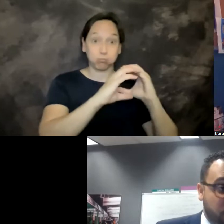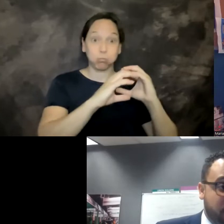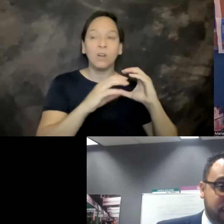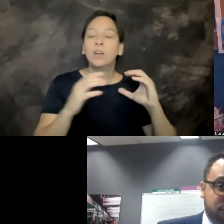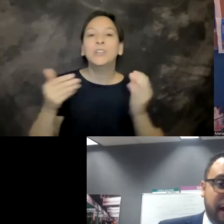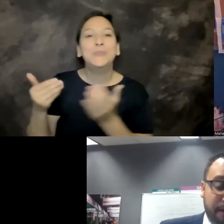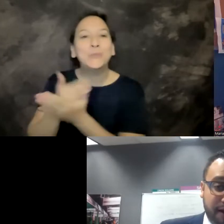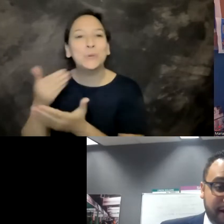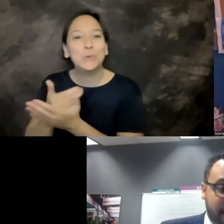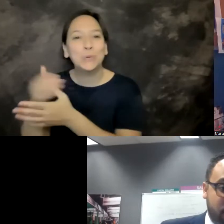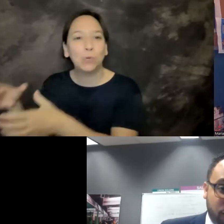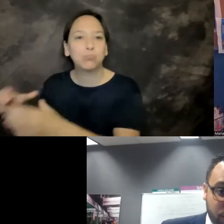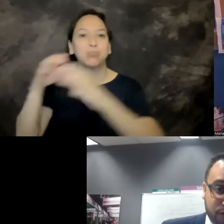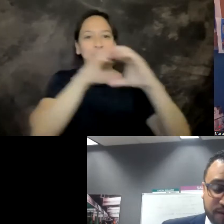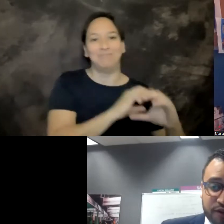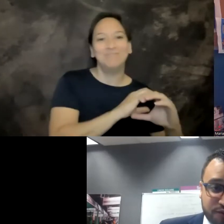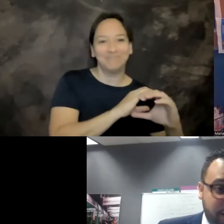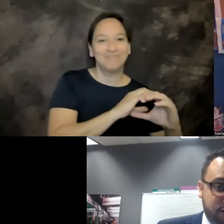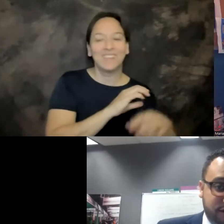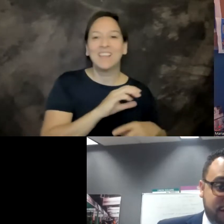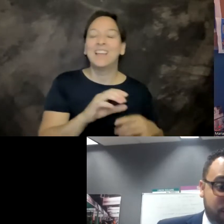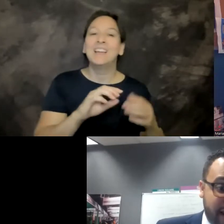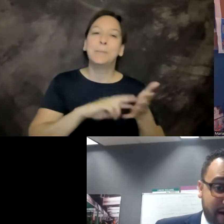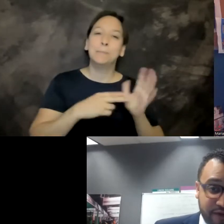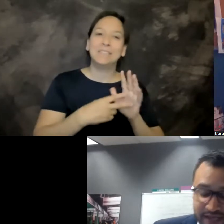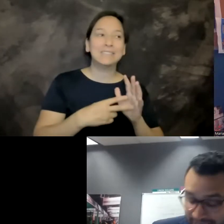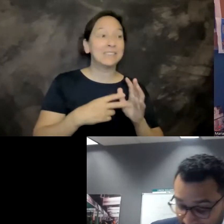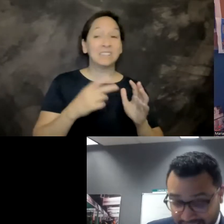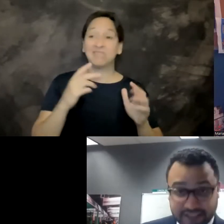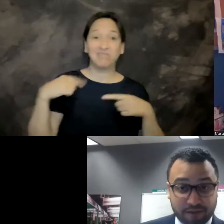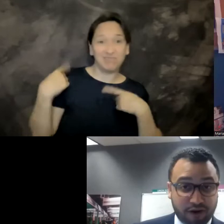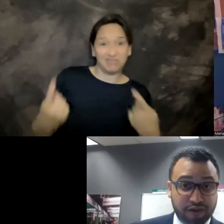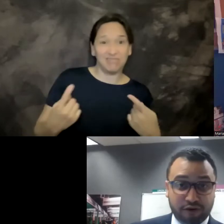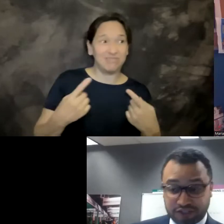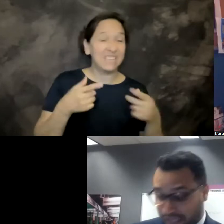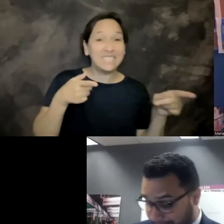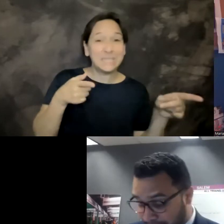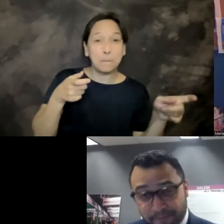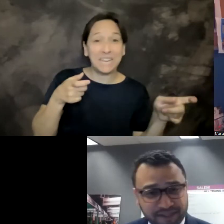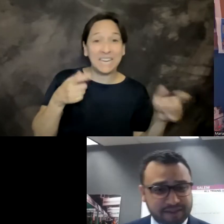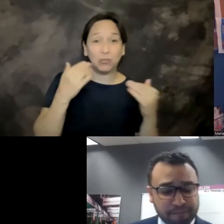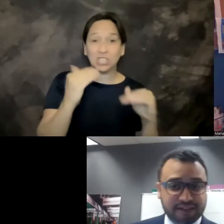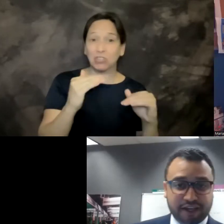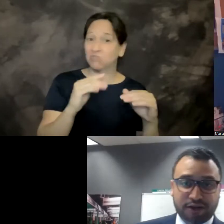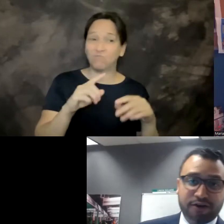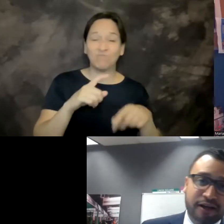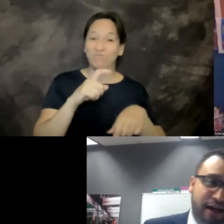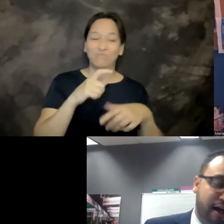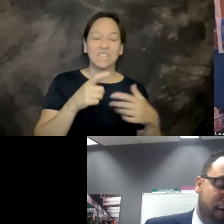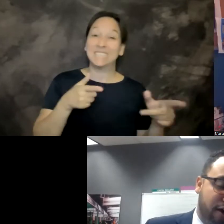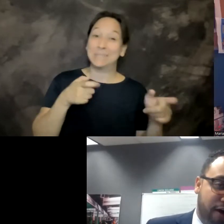which will increase reliability, and it will remove some of the speed restrictions that we have in the system on the Orange Line, in